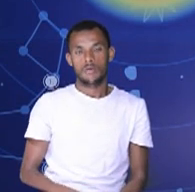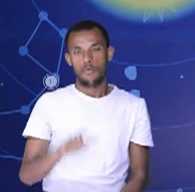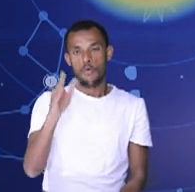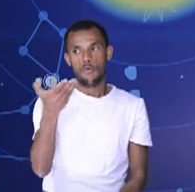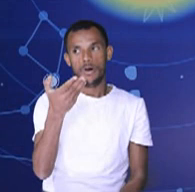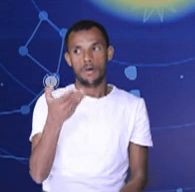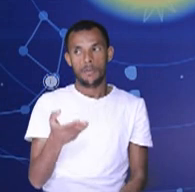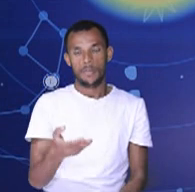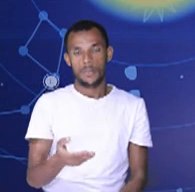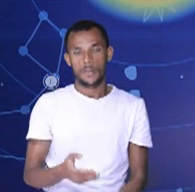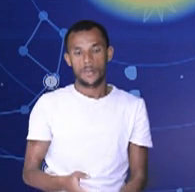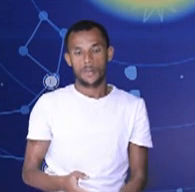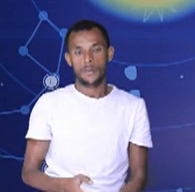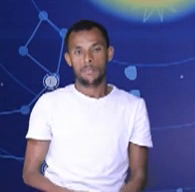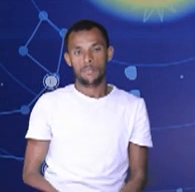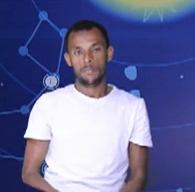over